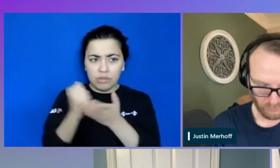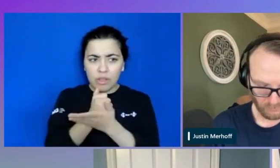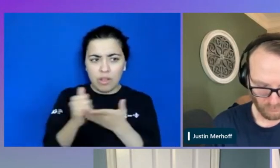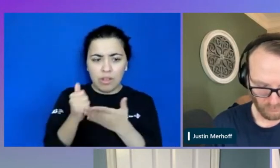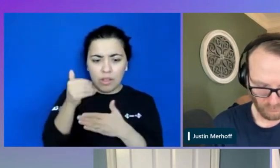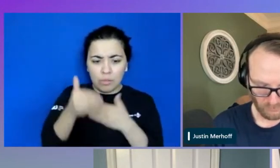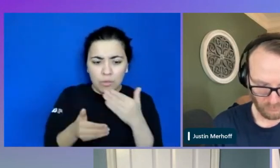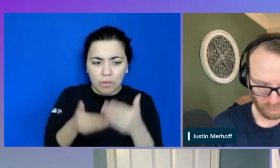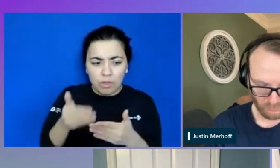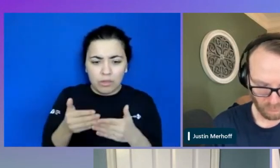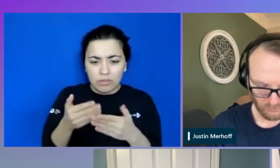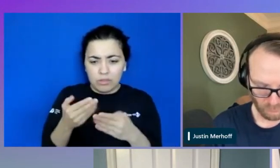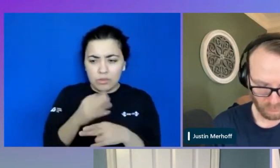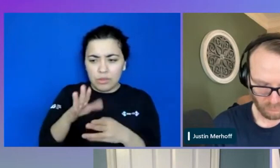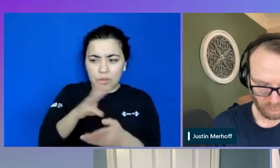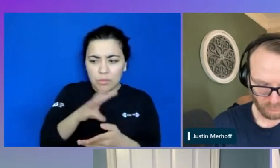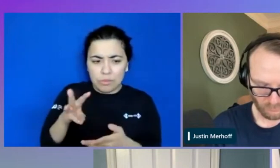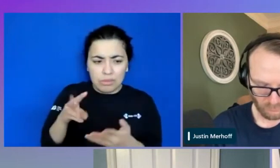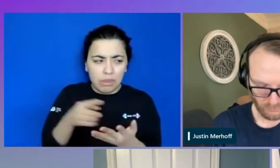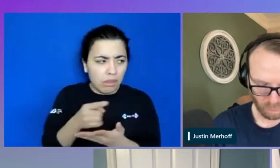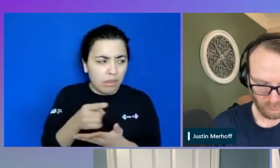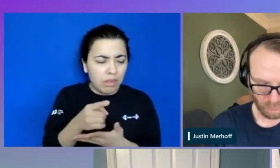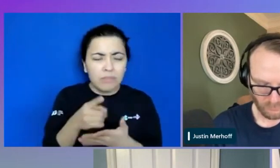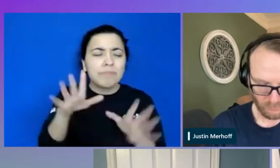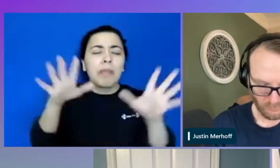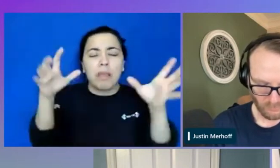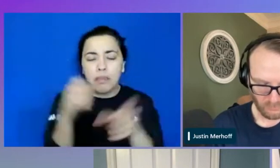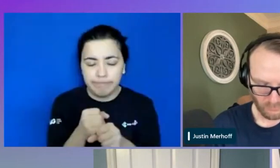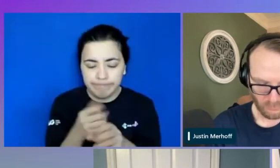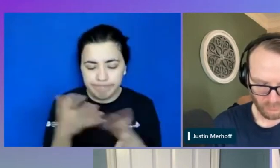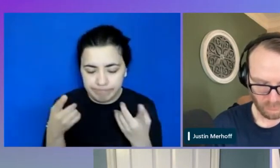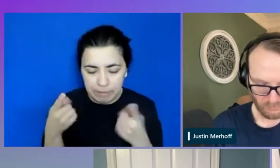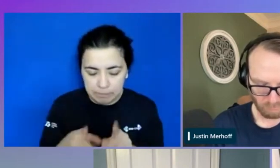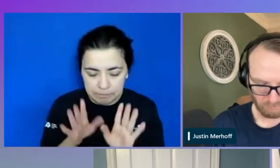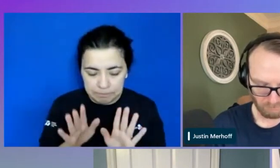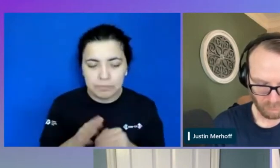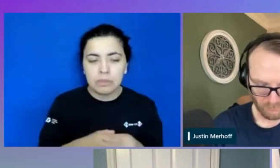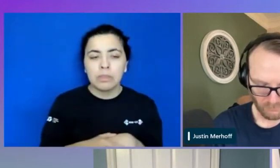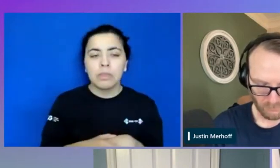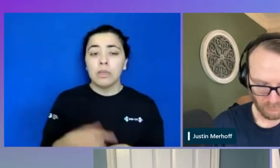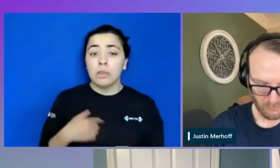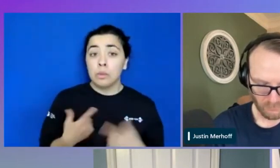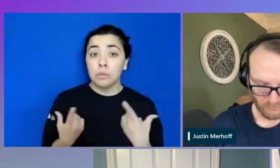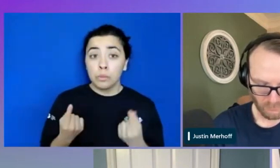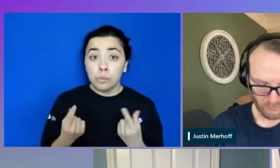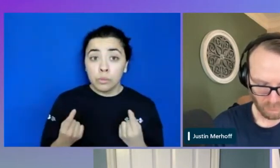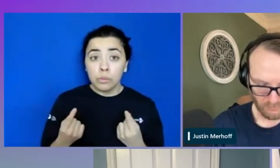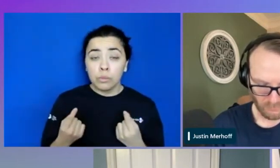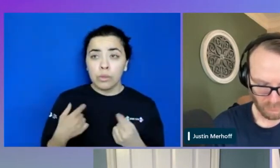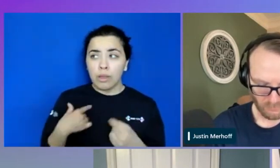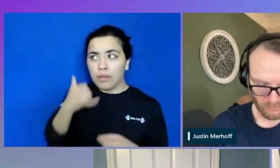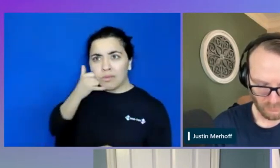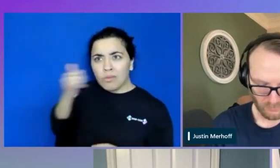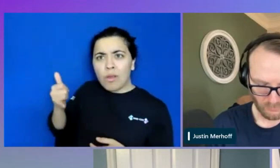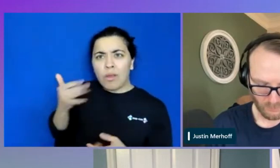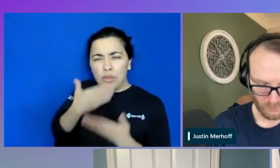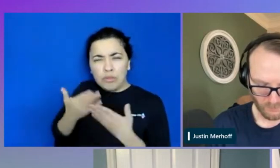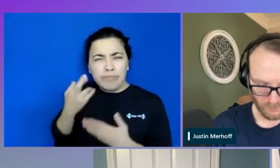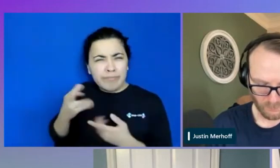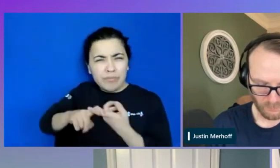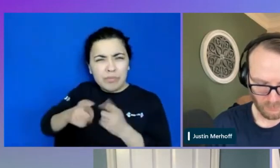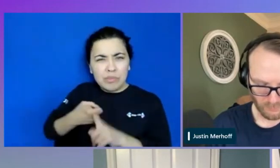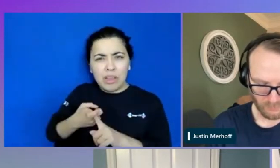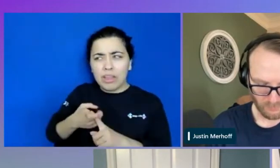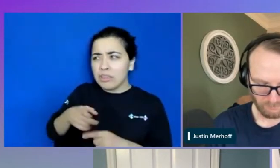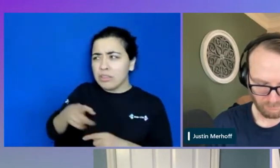and using the website. To make a long story short, what I had to do was call up a good friend and have them